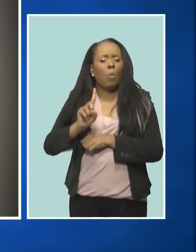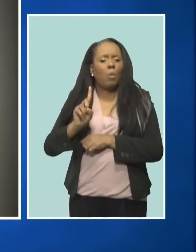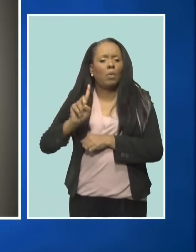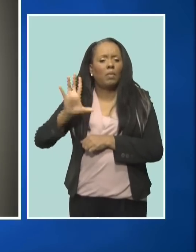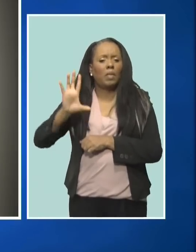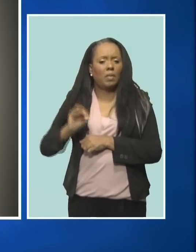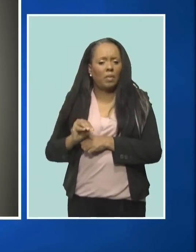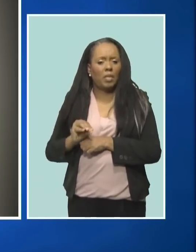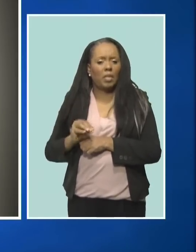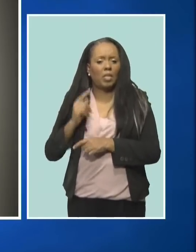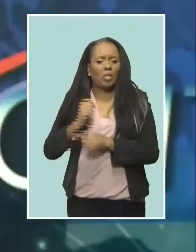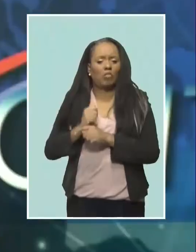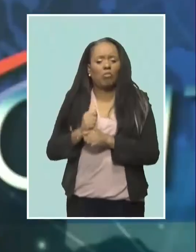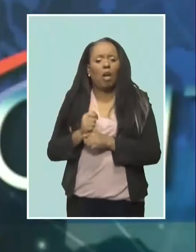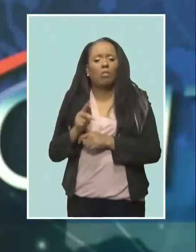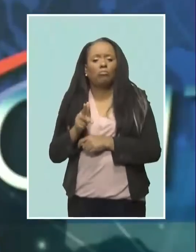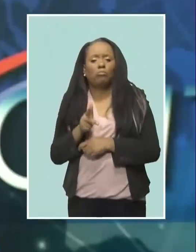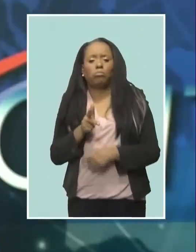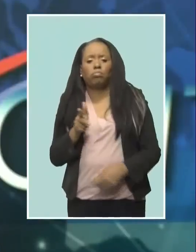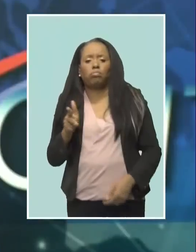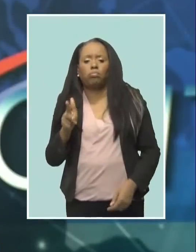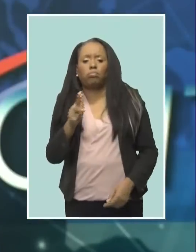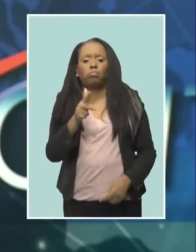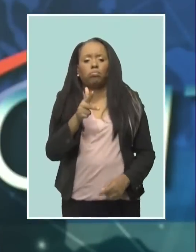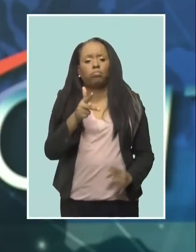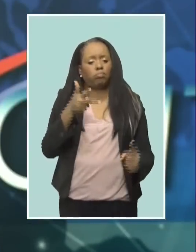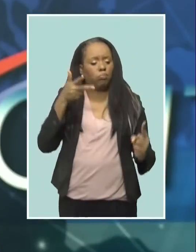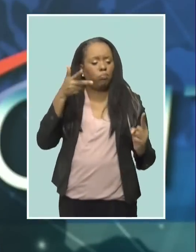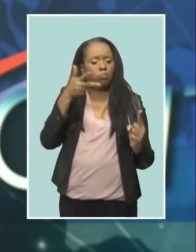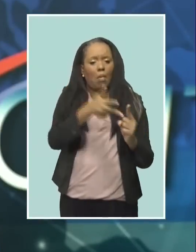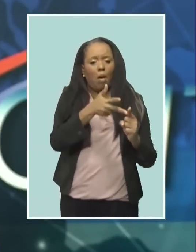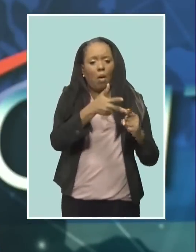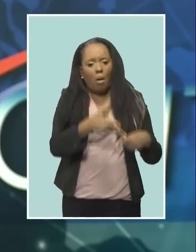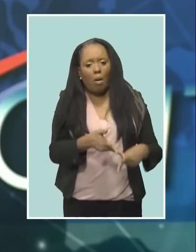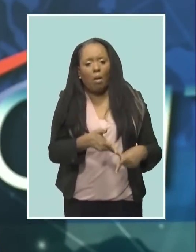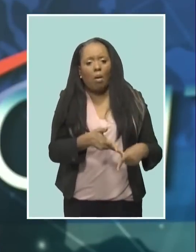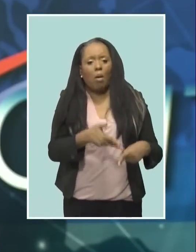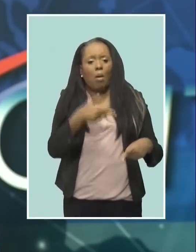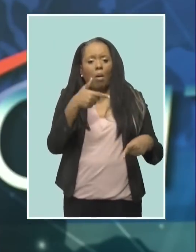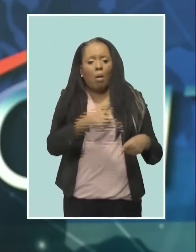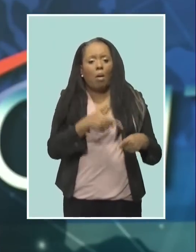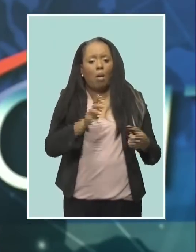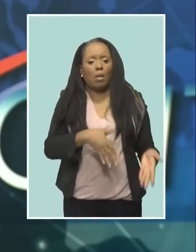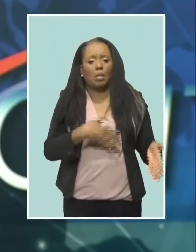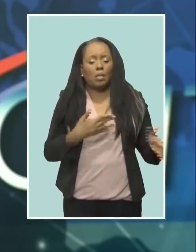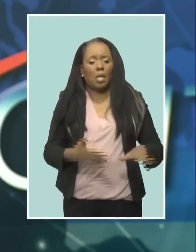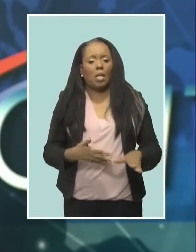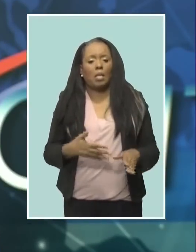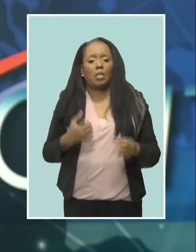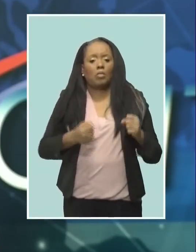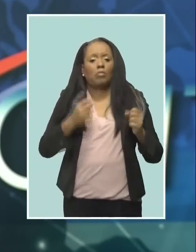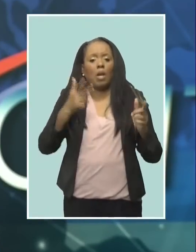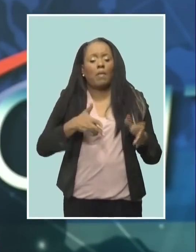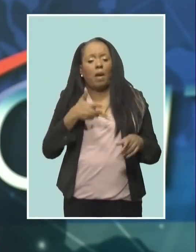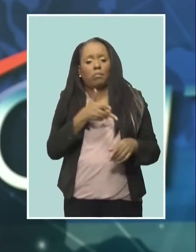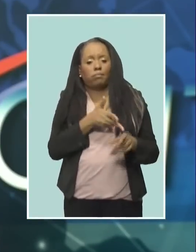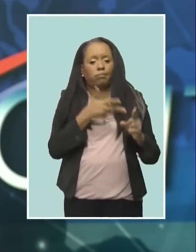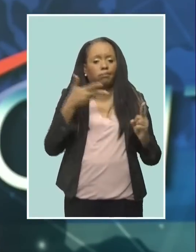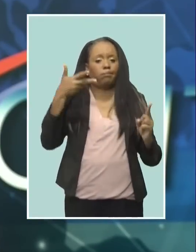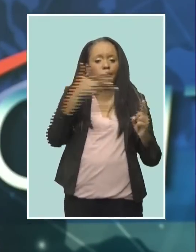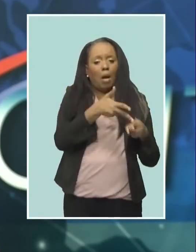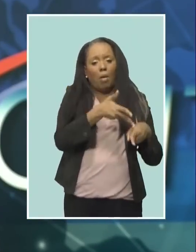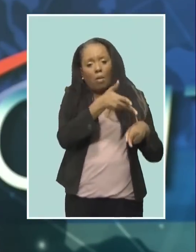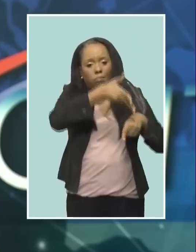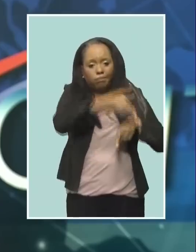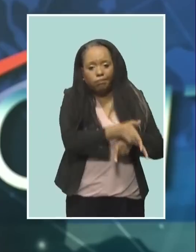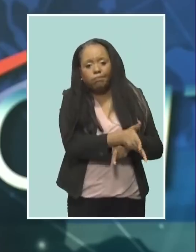truck traveling along Tudor Main Road struck Sergeant Rochester, a 30-year veteran of the force. The driver did not stop